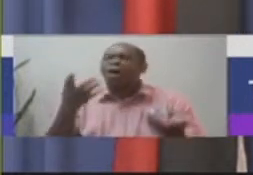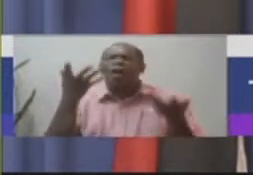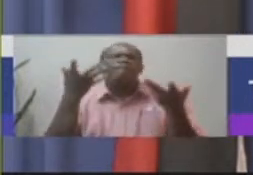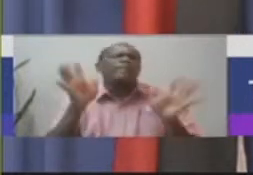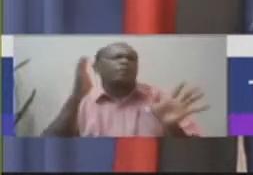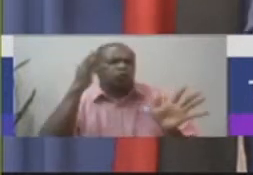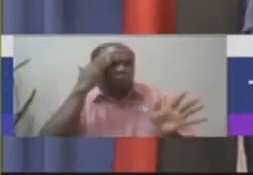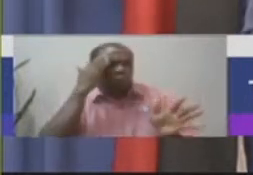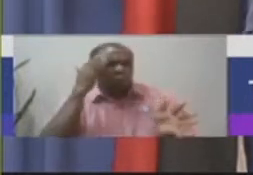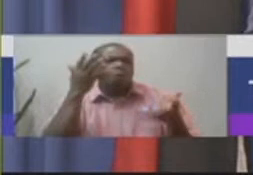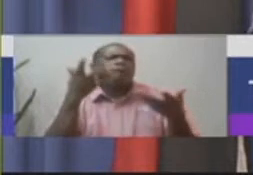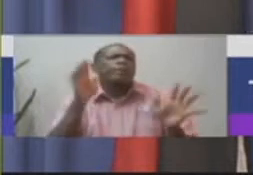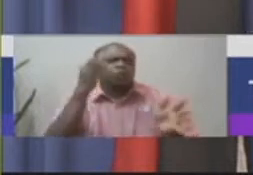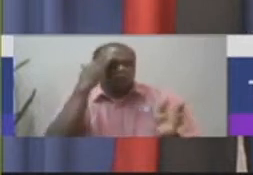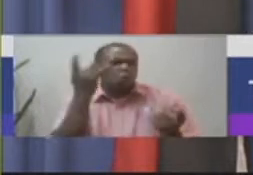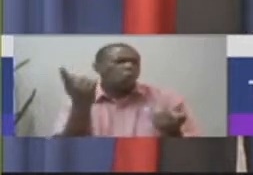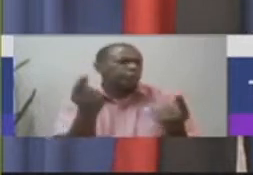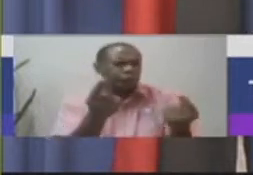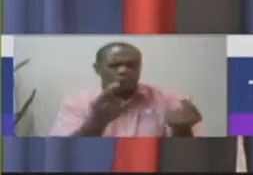with one variety of